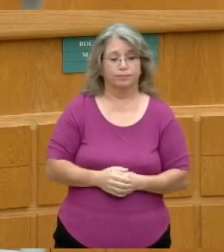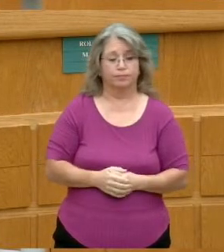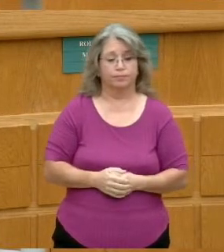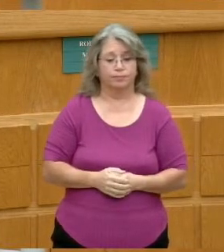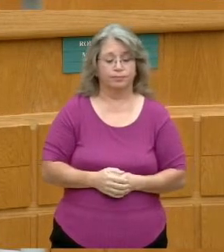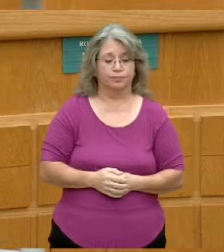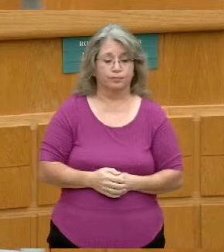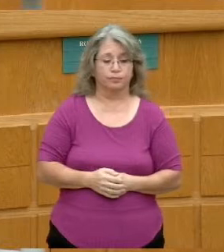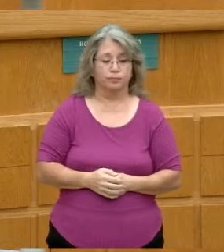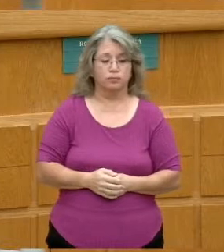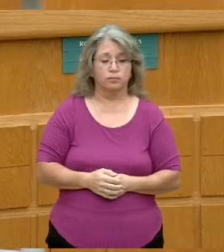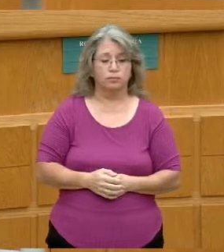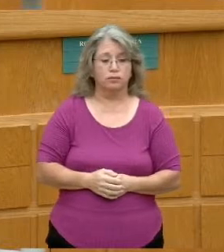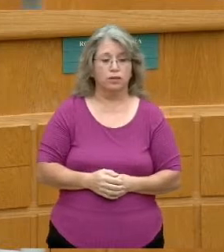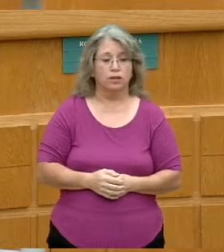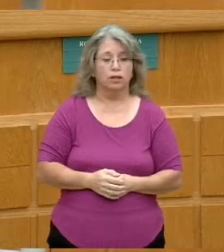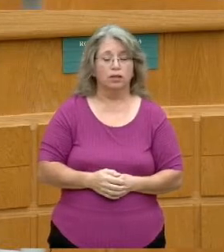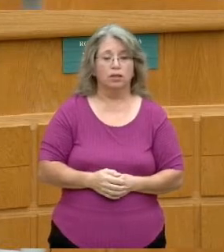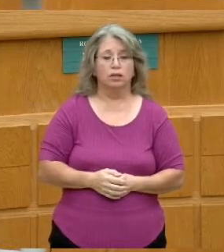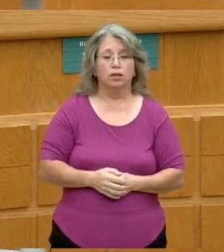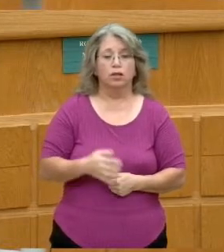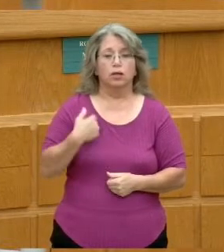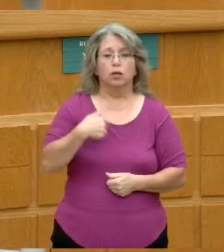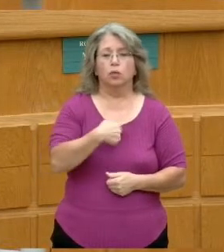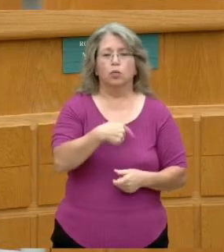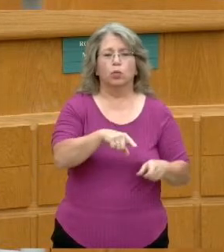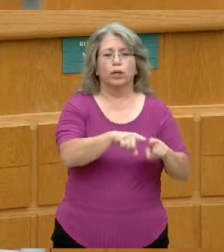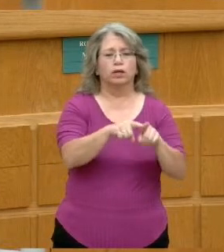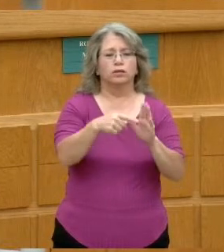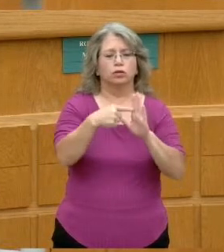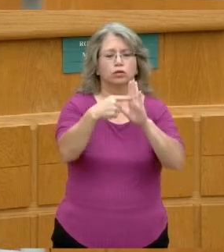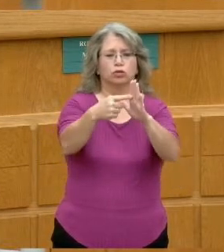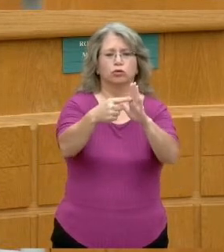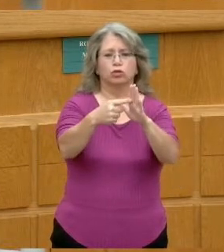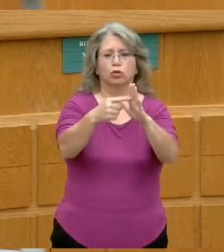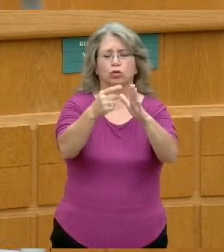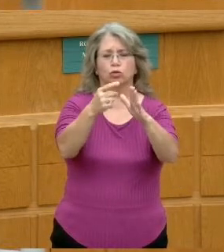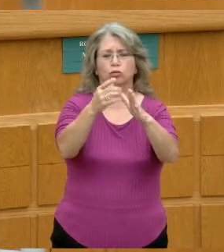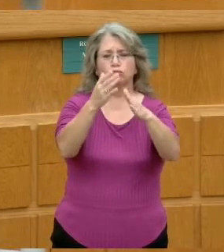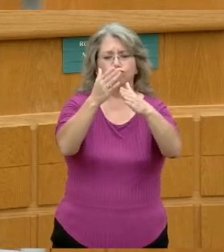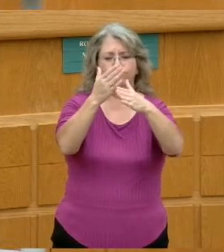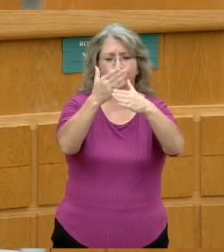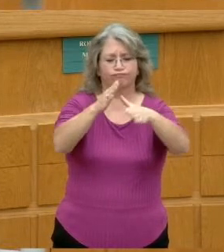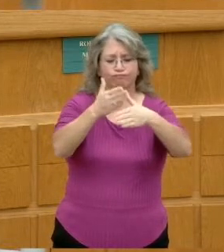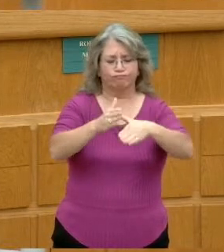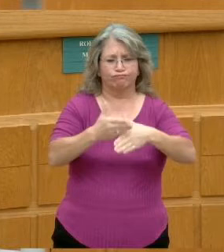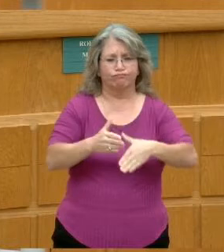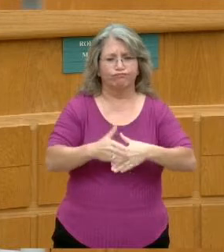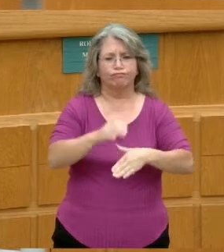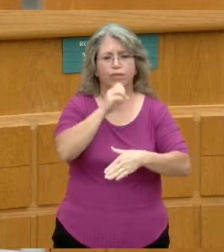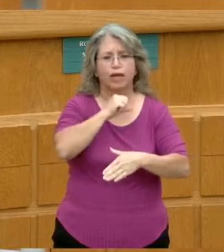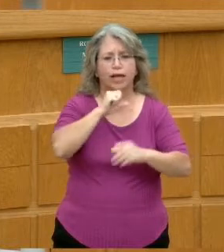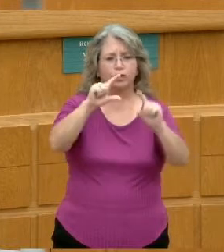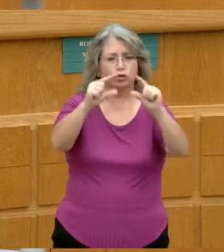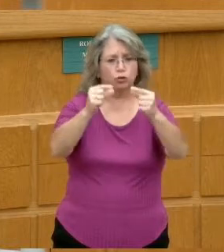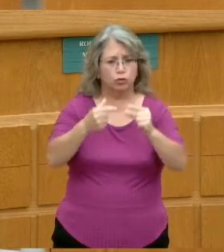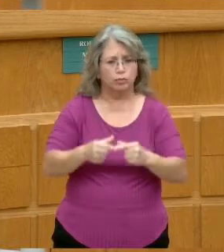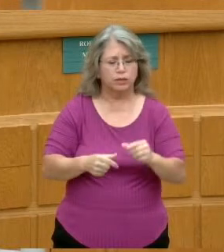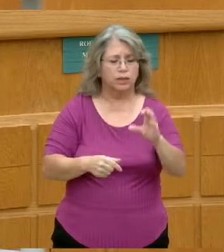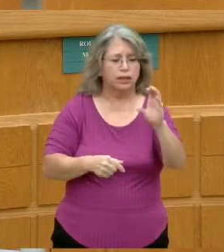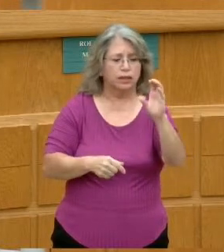we also show a distribution of the cases by age, ranging over 9 age groups from 0